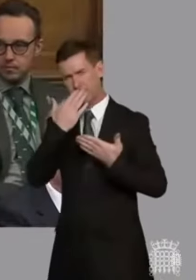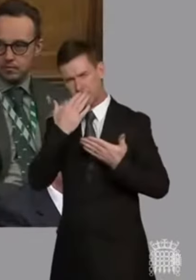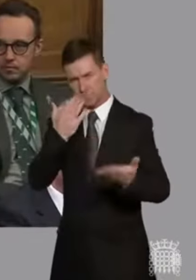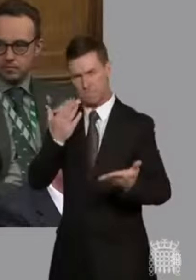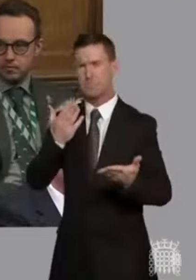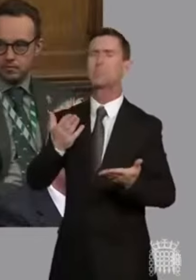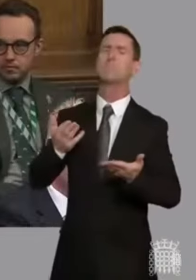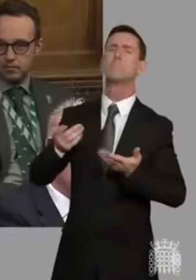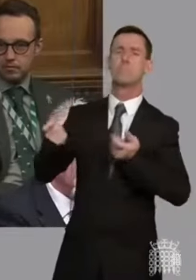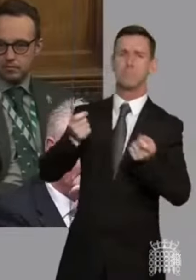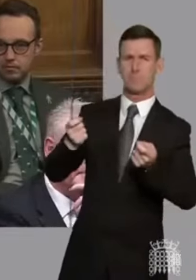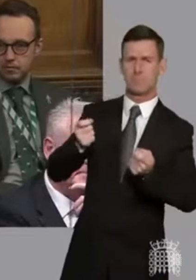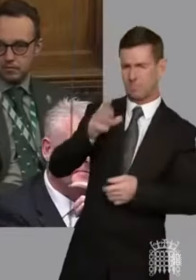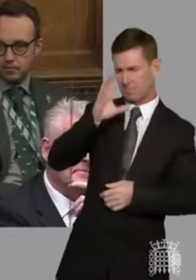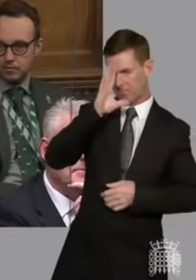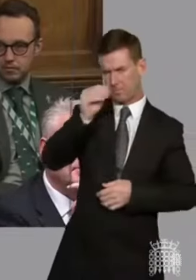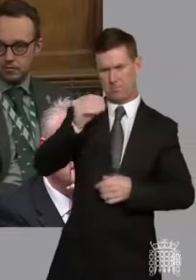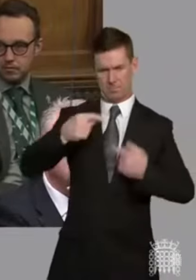delivery.